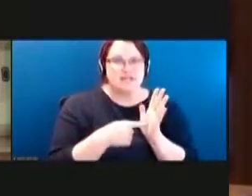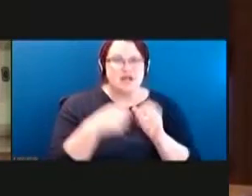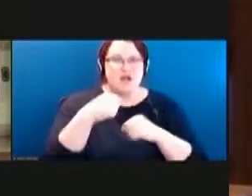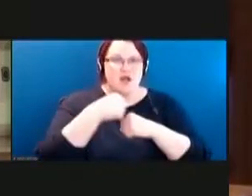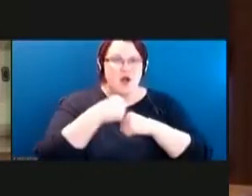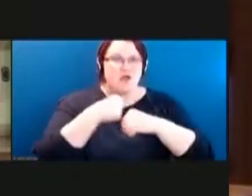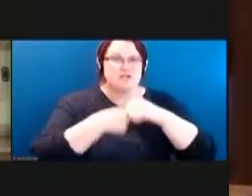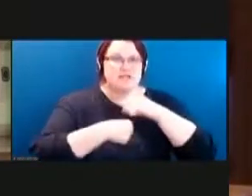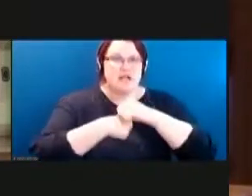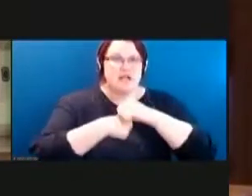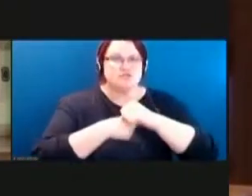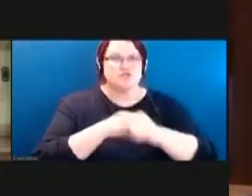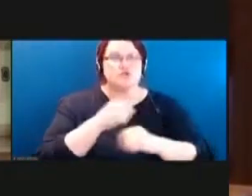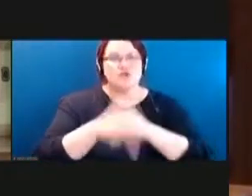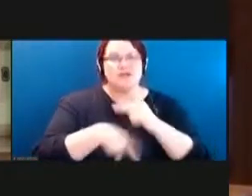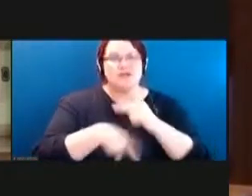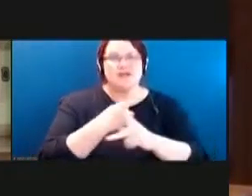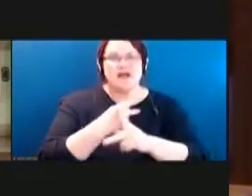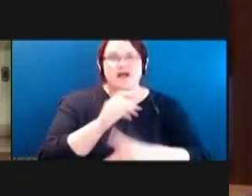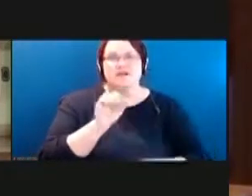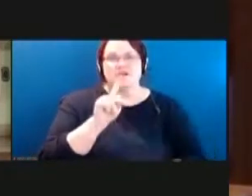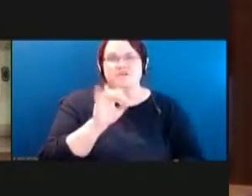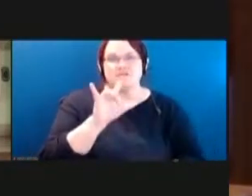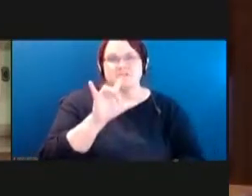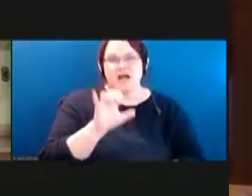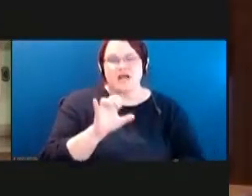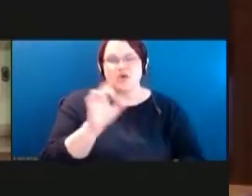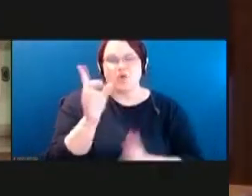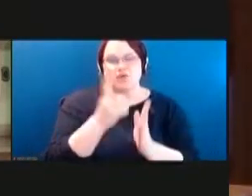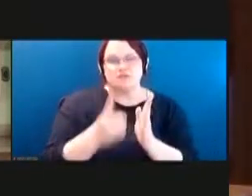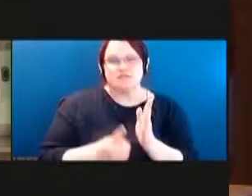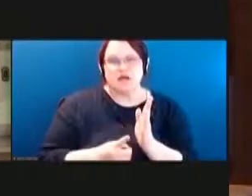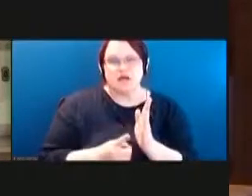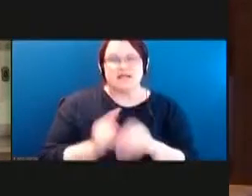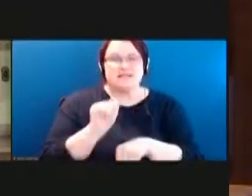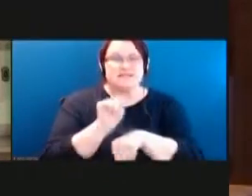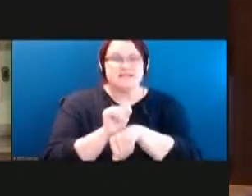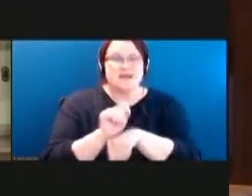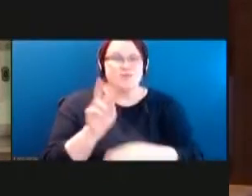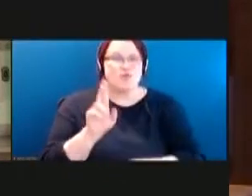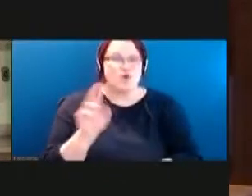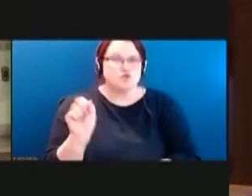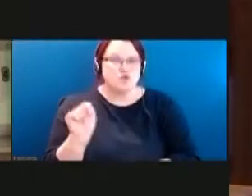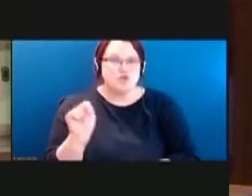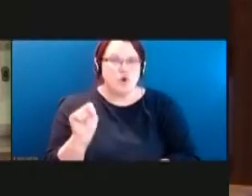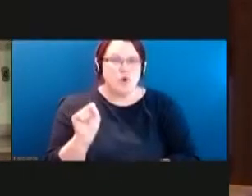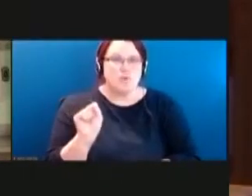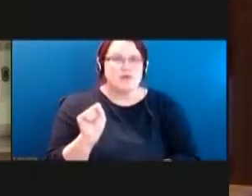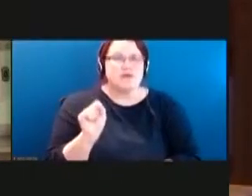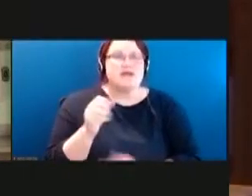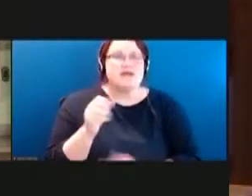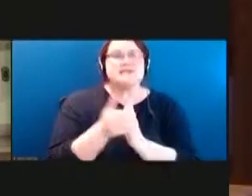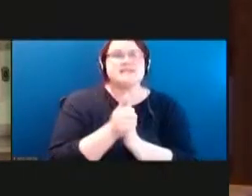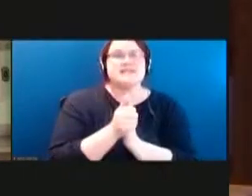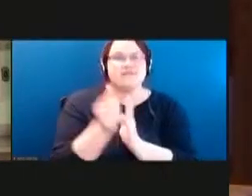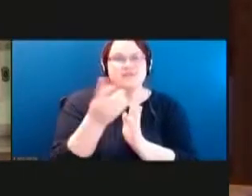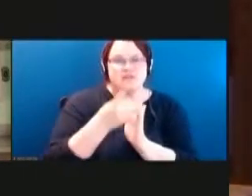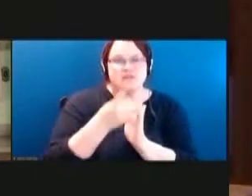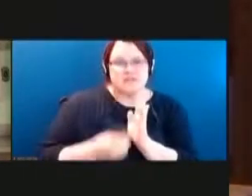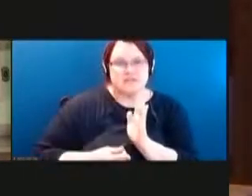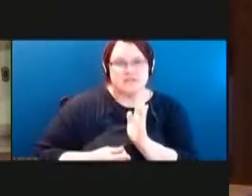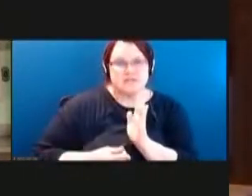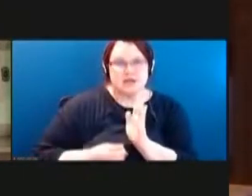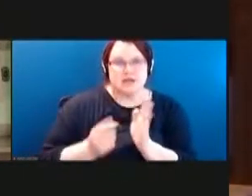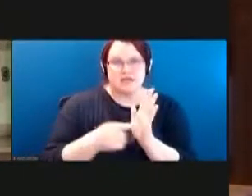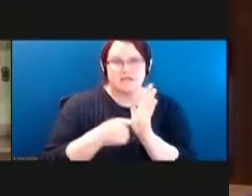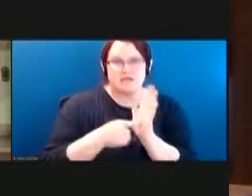architectural type, style, or design. Temple Rodef Shalom is significant as a skillfully designed example of Beaux-Arts and